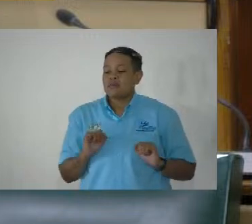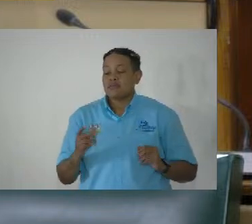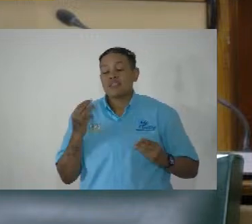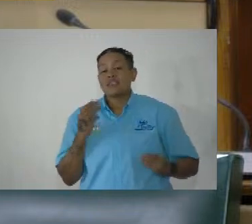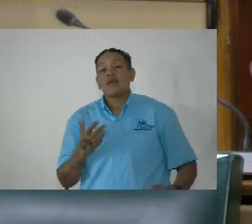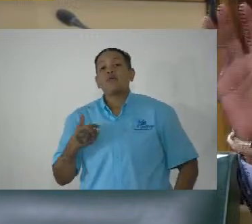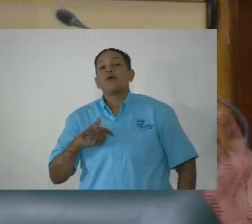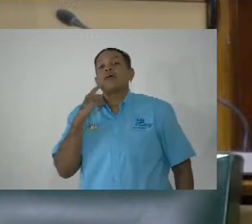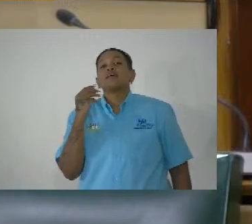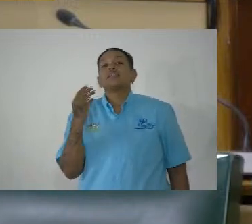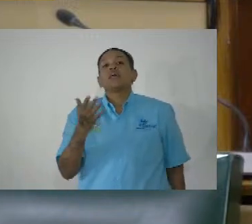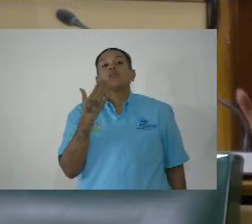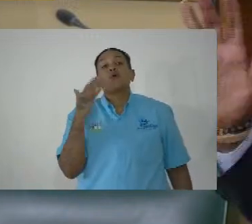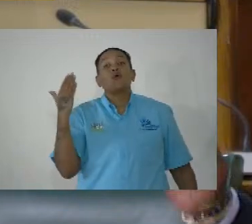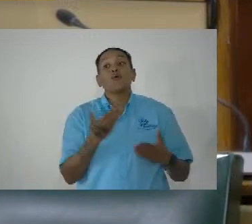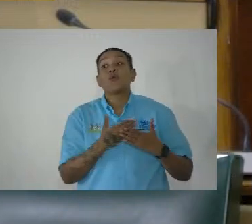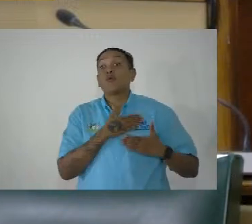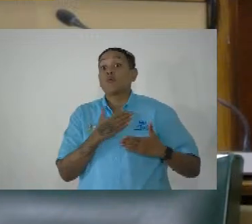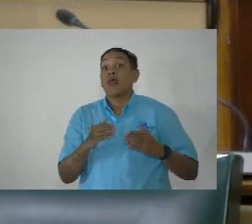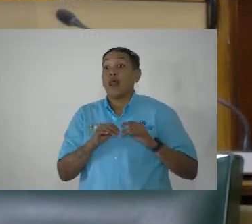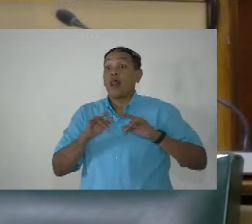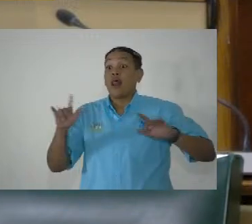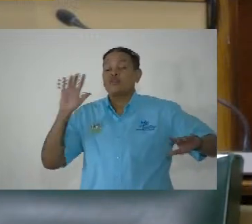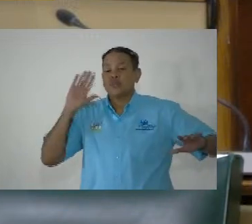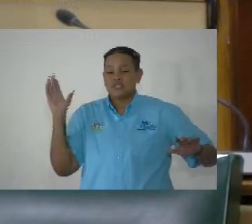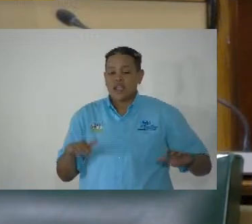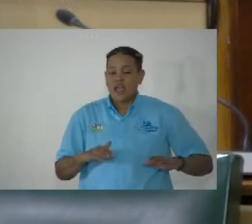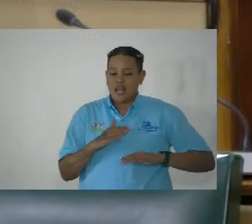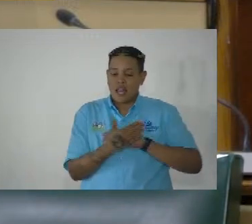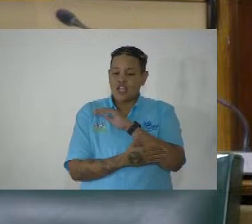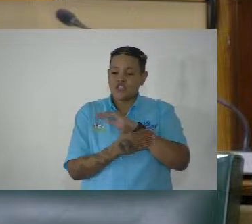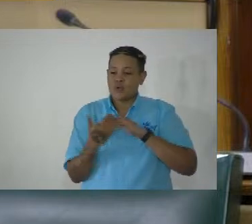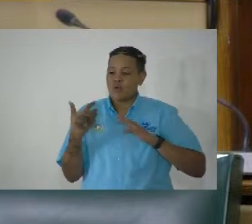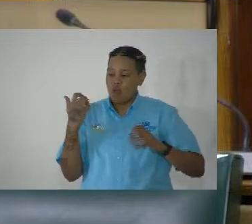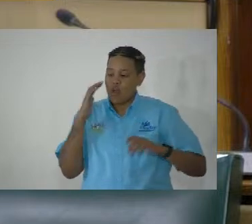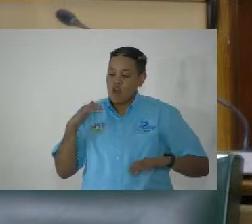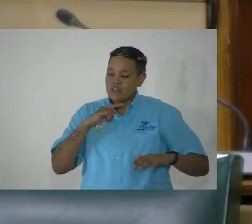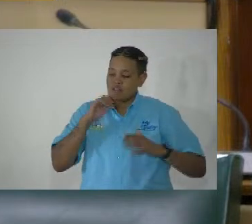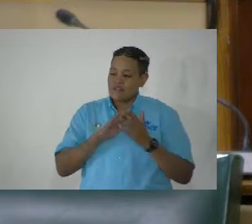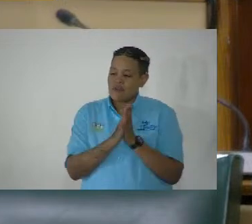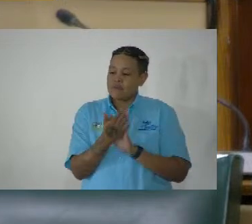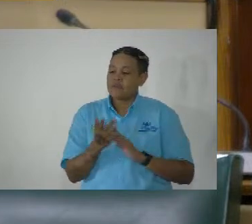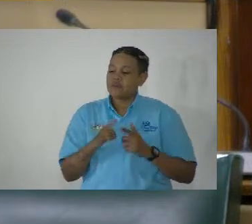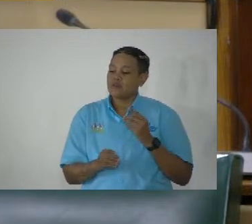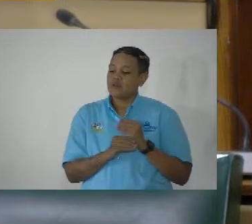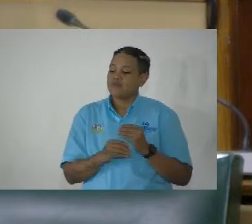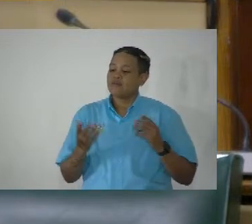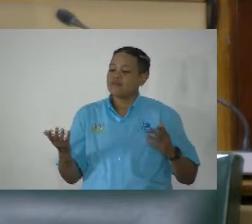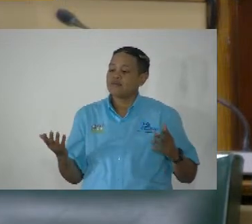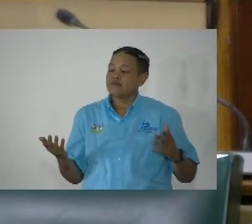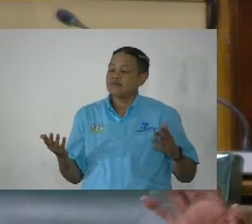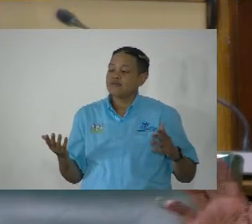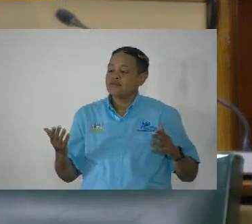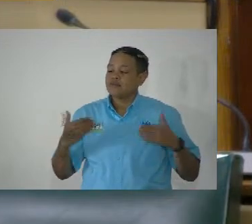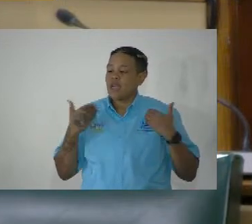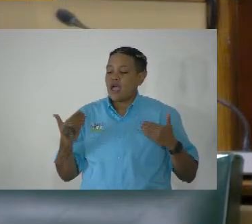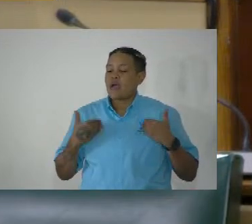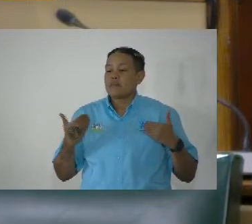we're extending that goodwill to the entire nation. We want all of us to have a very peaceful, very